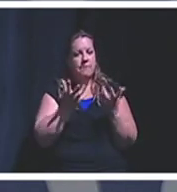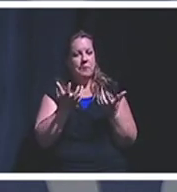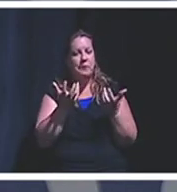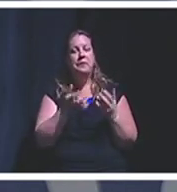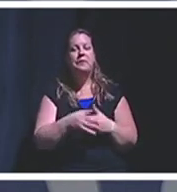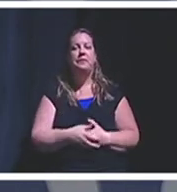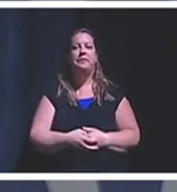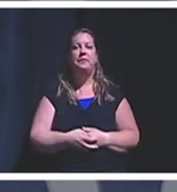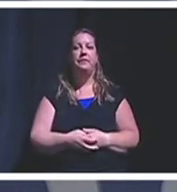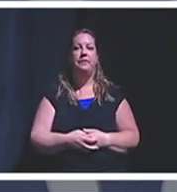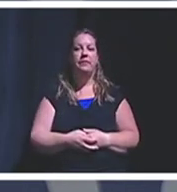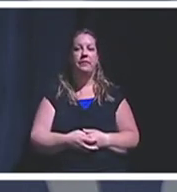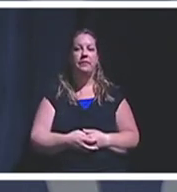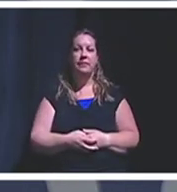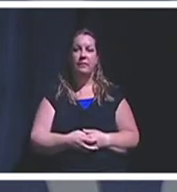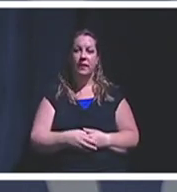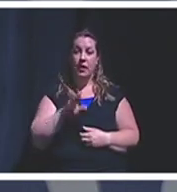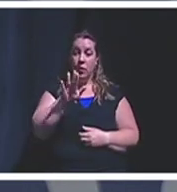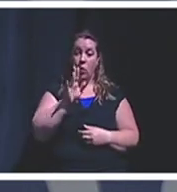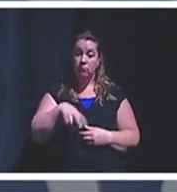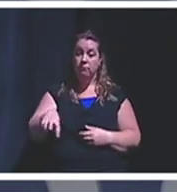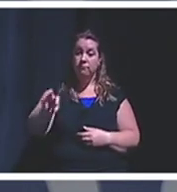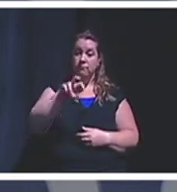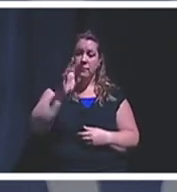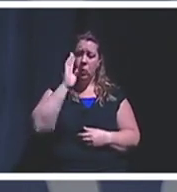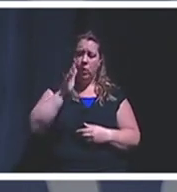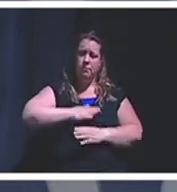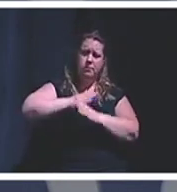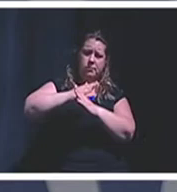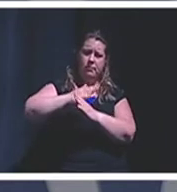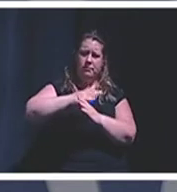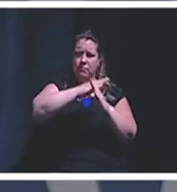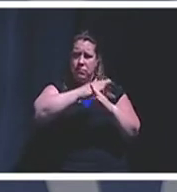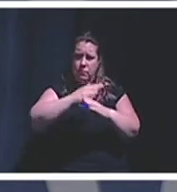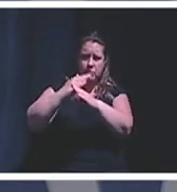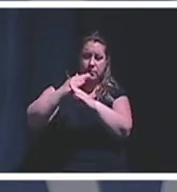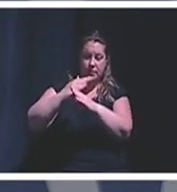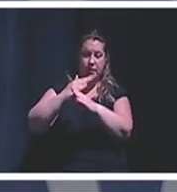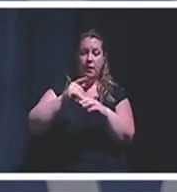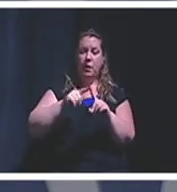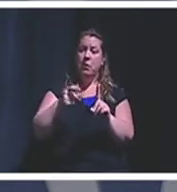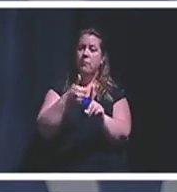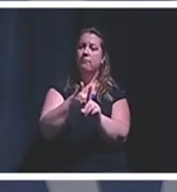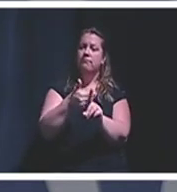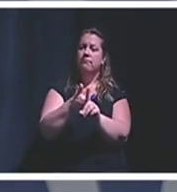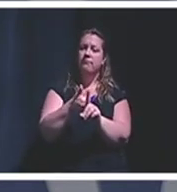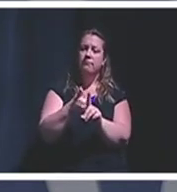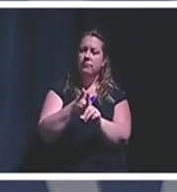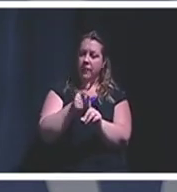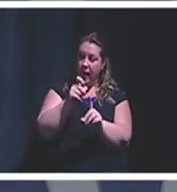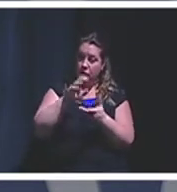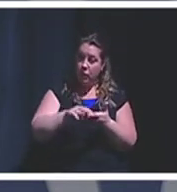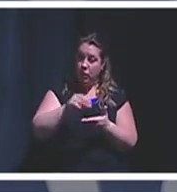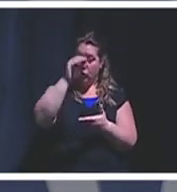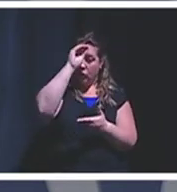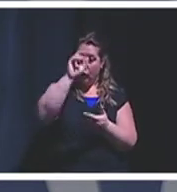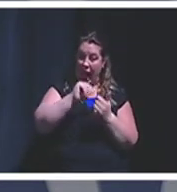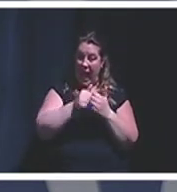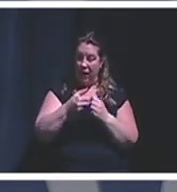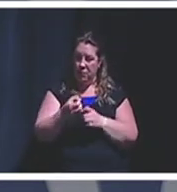Along your journey, you will encounter roadblocks, but you have to learn that there is a way around